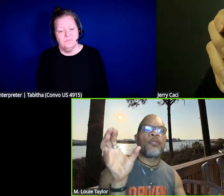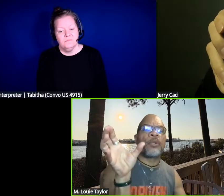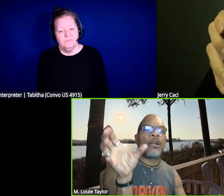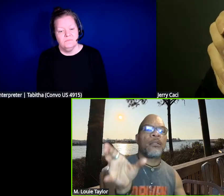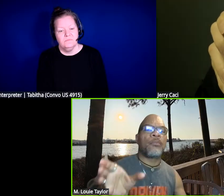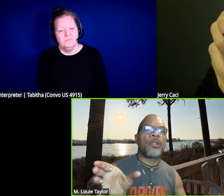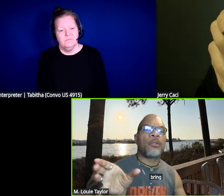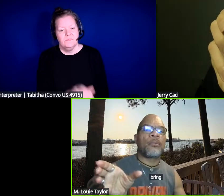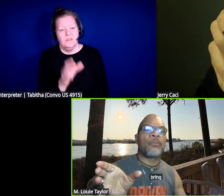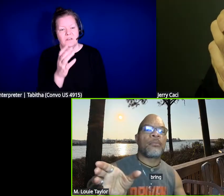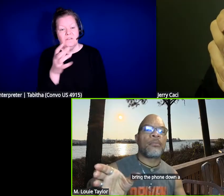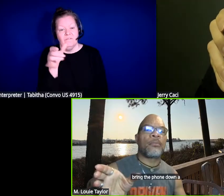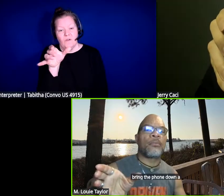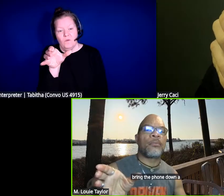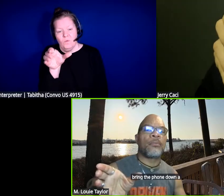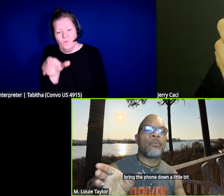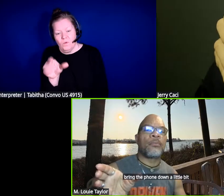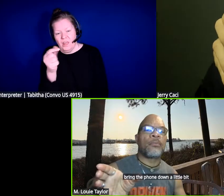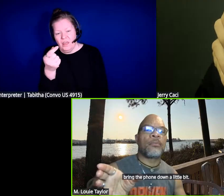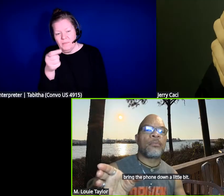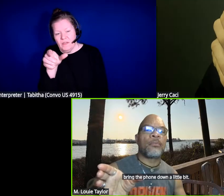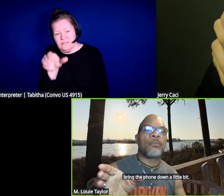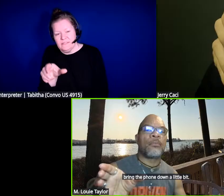Bring the phone down a little bit.